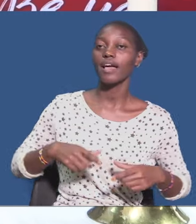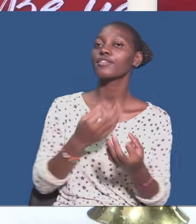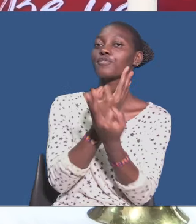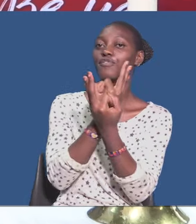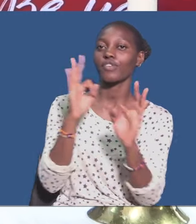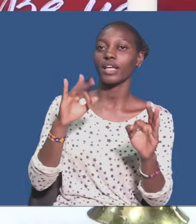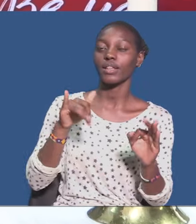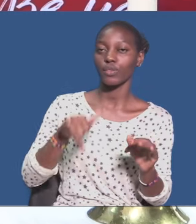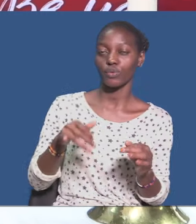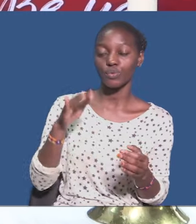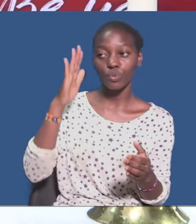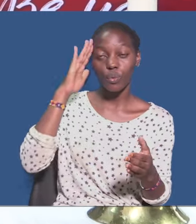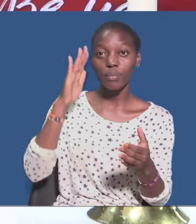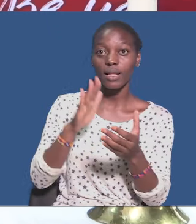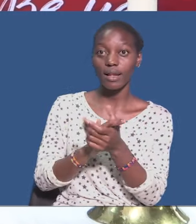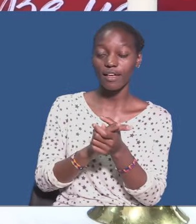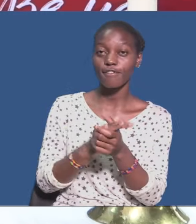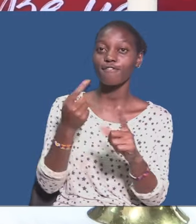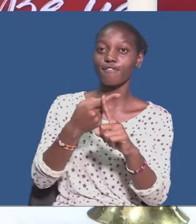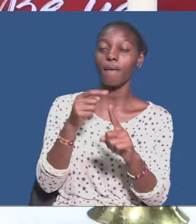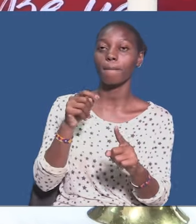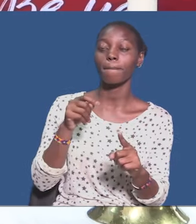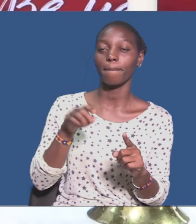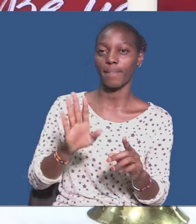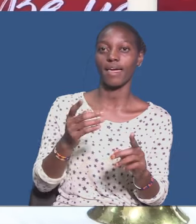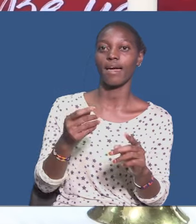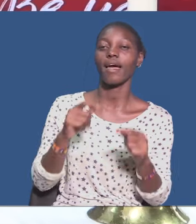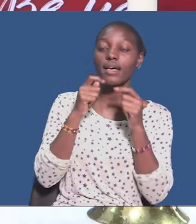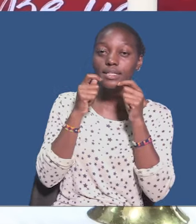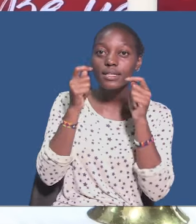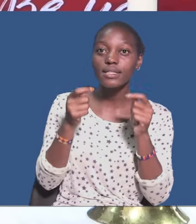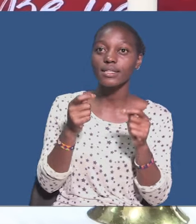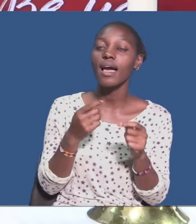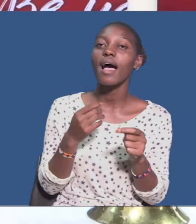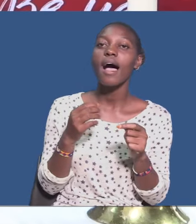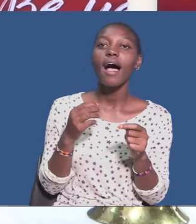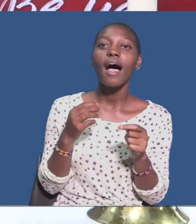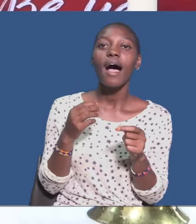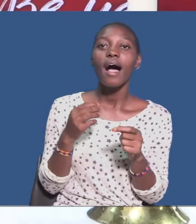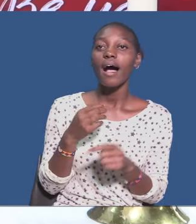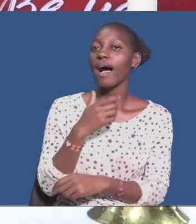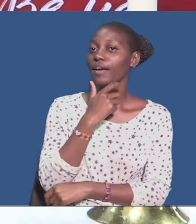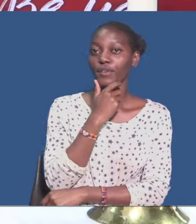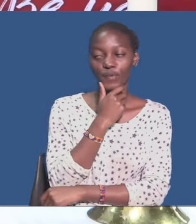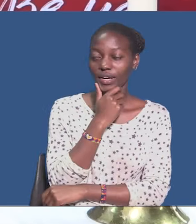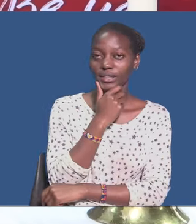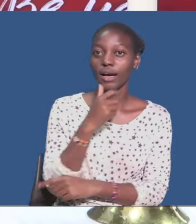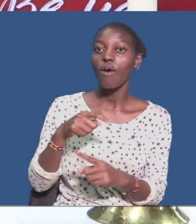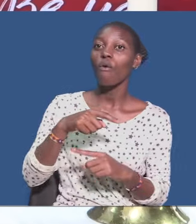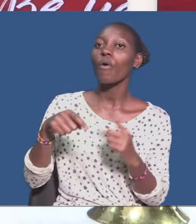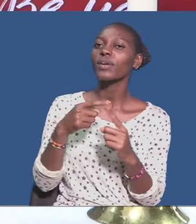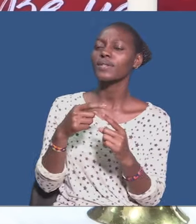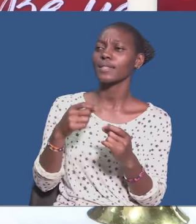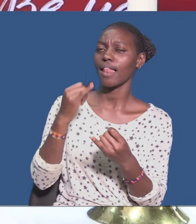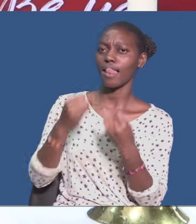believe free from their sins. I wonder, when was the last time you